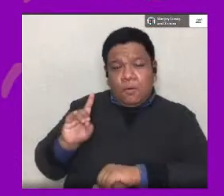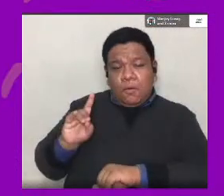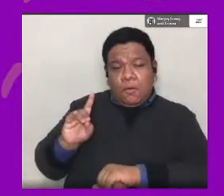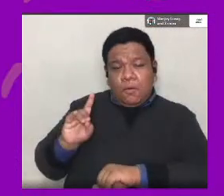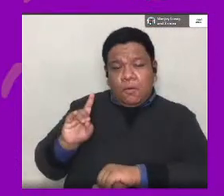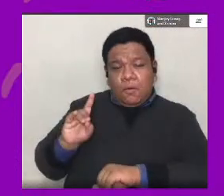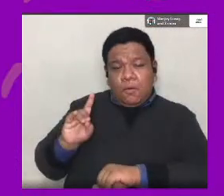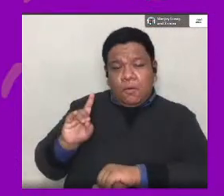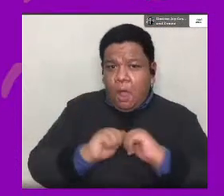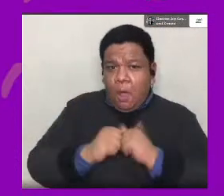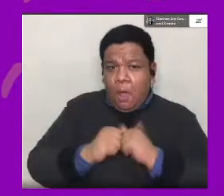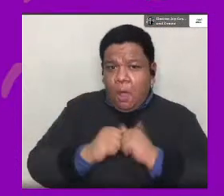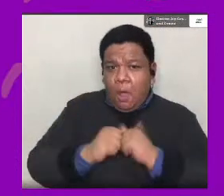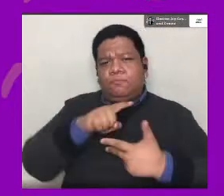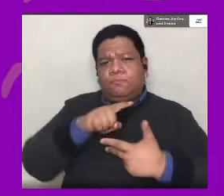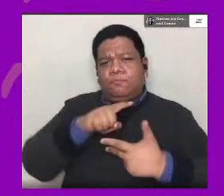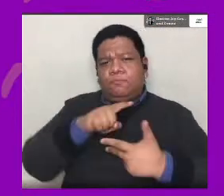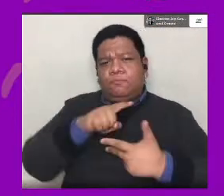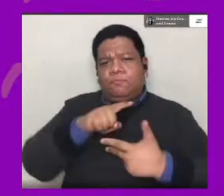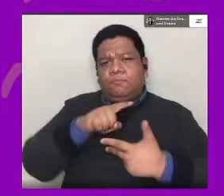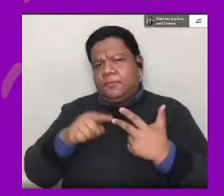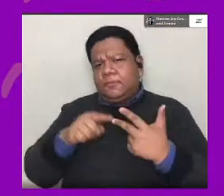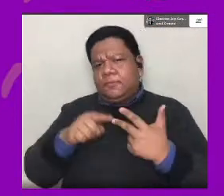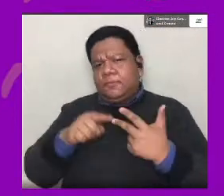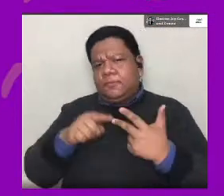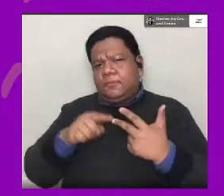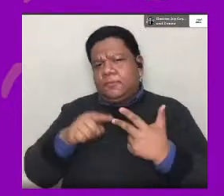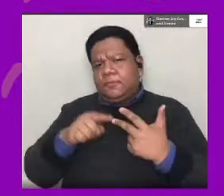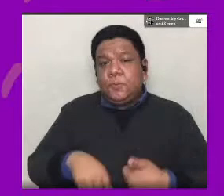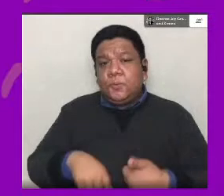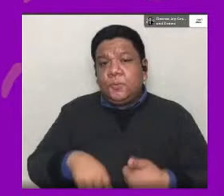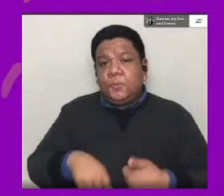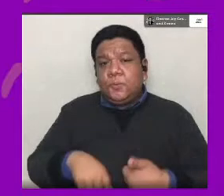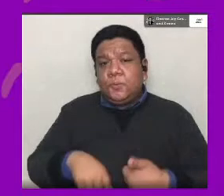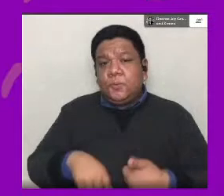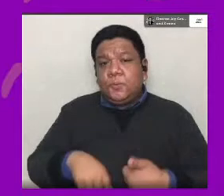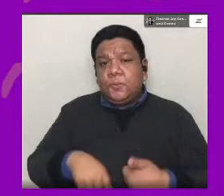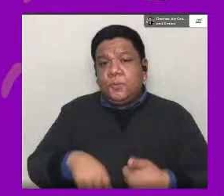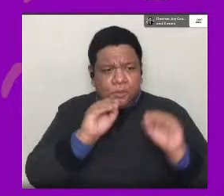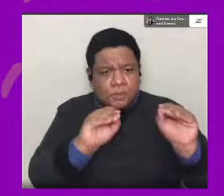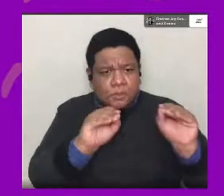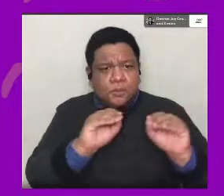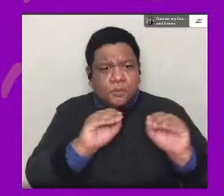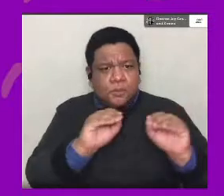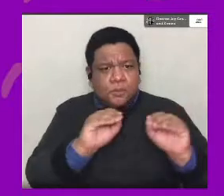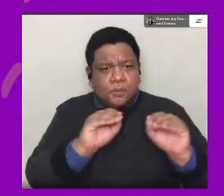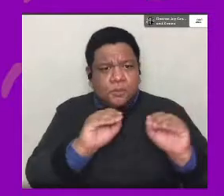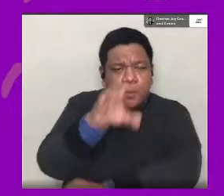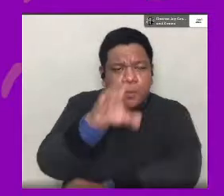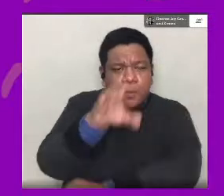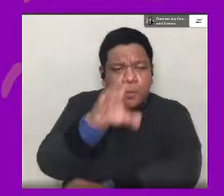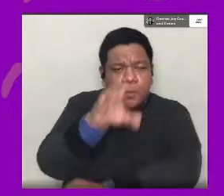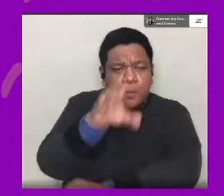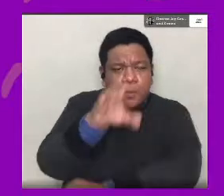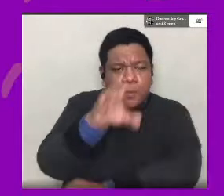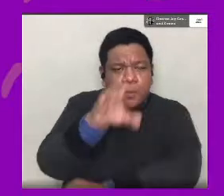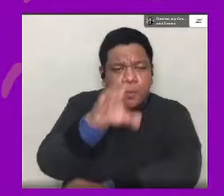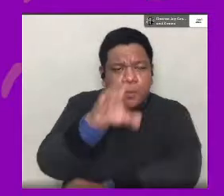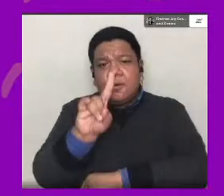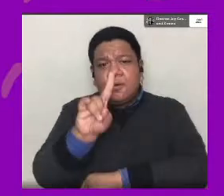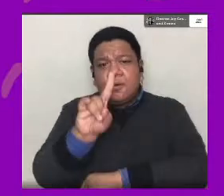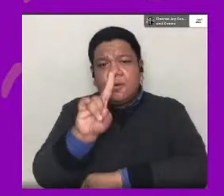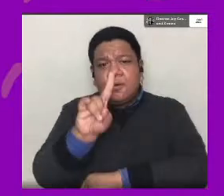reinforcing objectives. These are educating and empowering USAID staff, changing how we